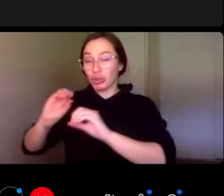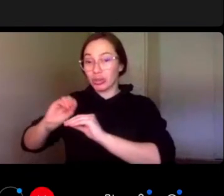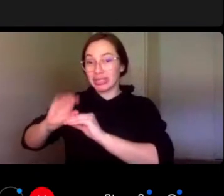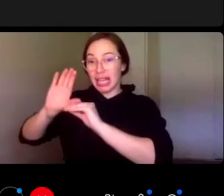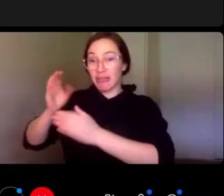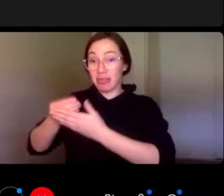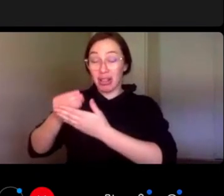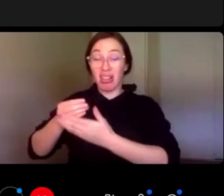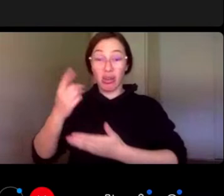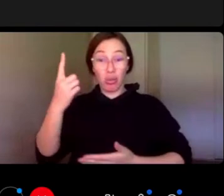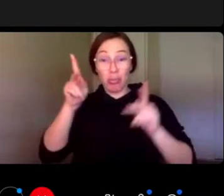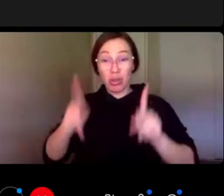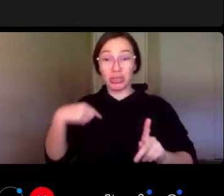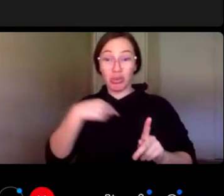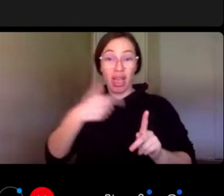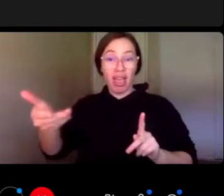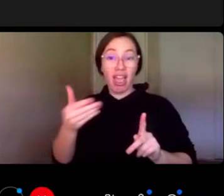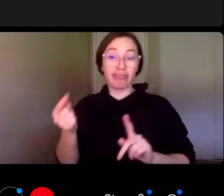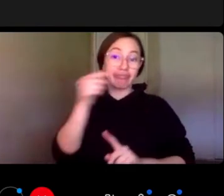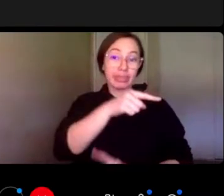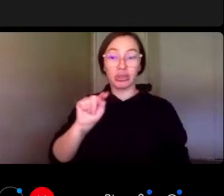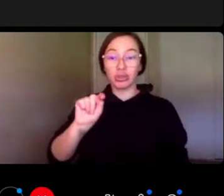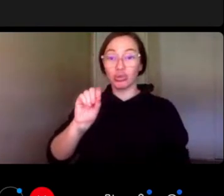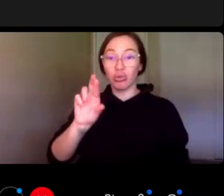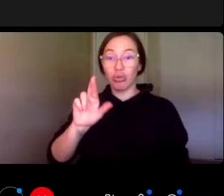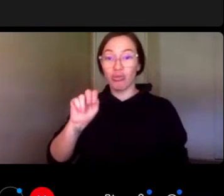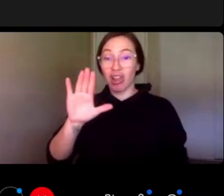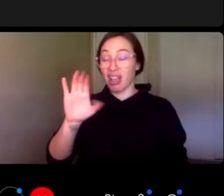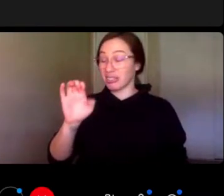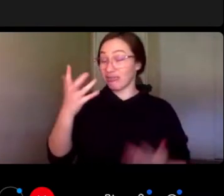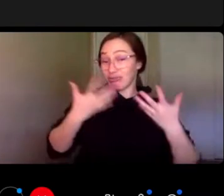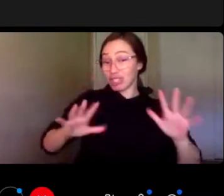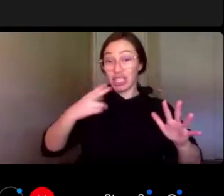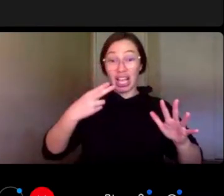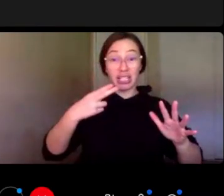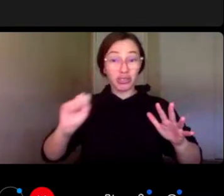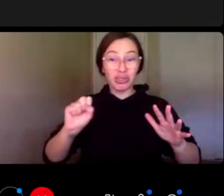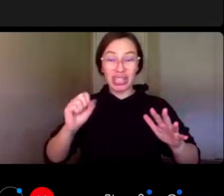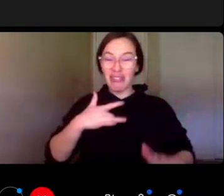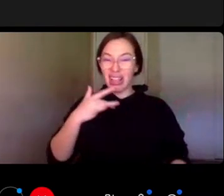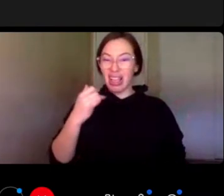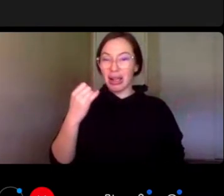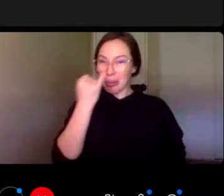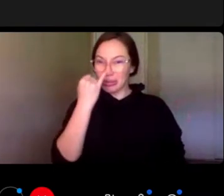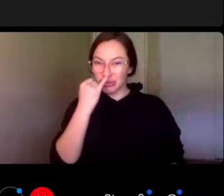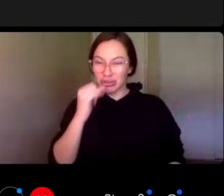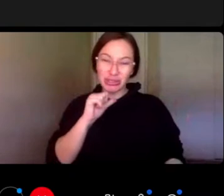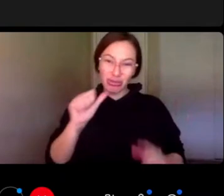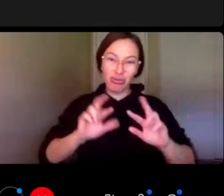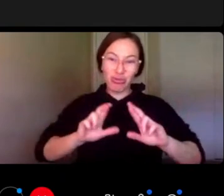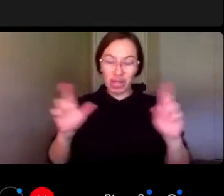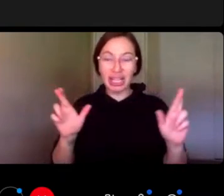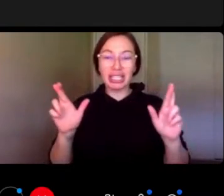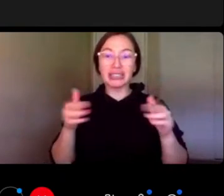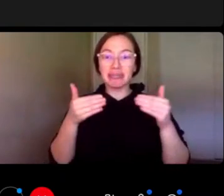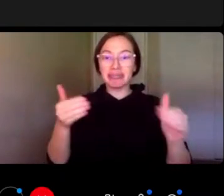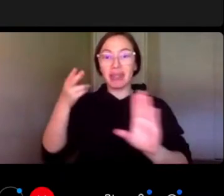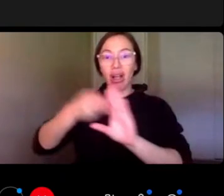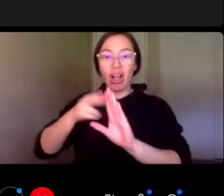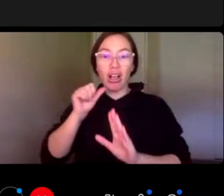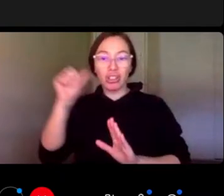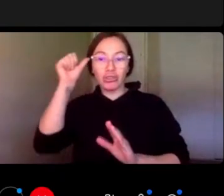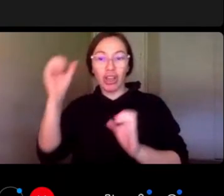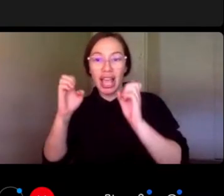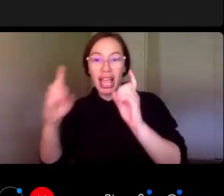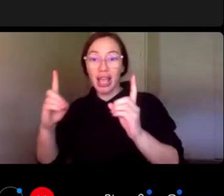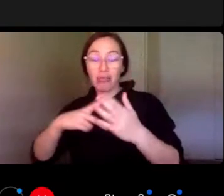hired over in Torrance went right out of high school, was immature, didn't feel ready. He went and joined an adult ed program and